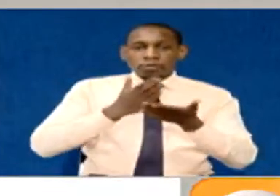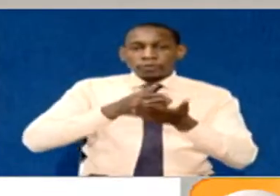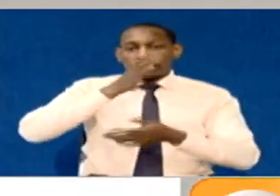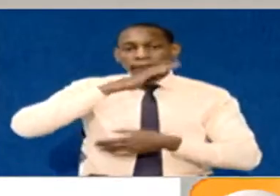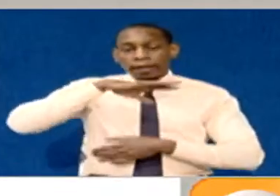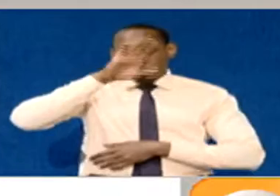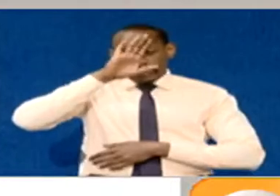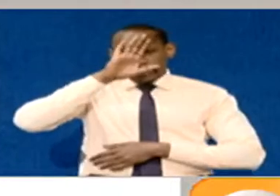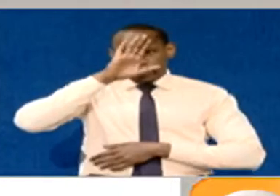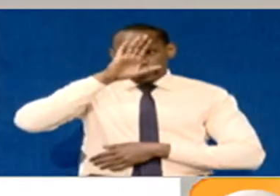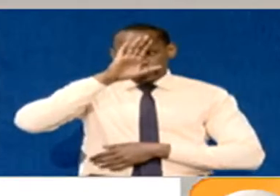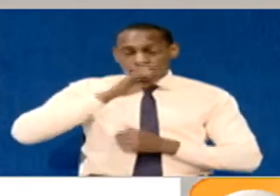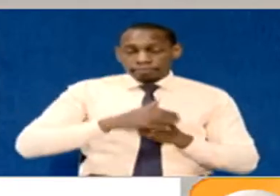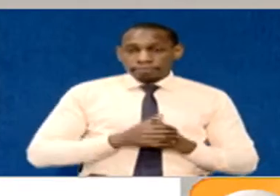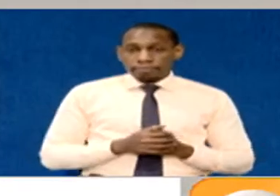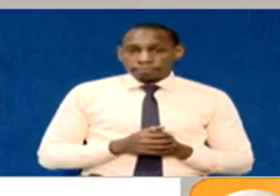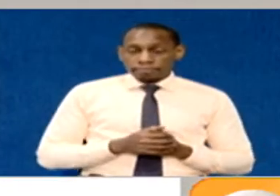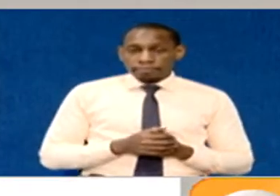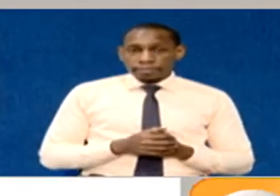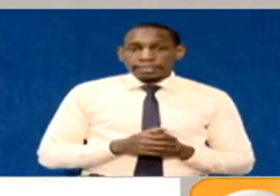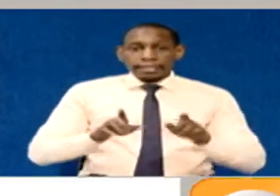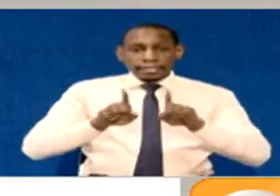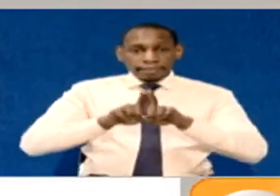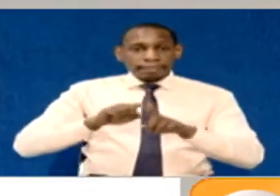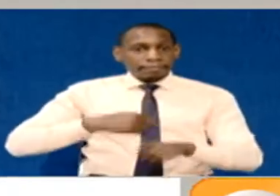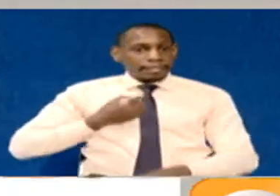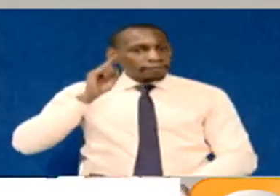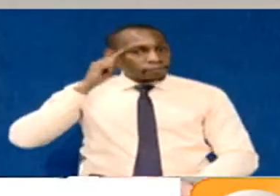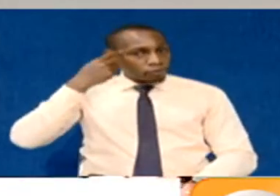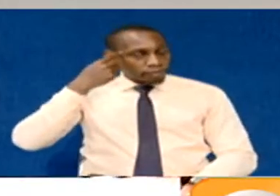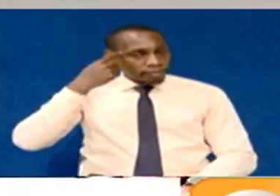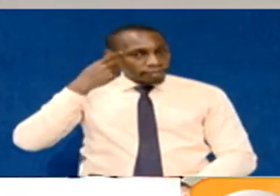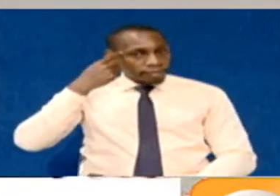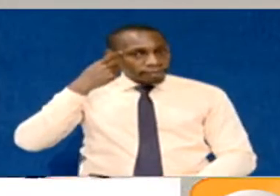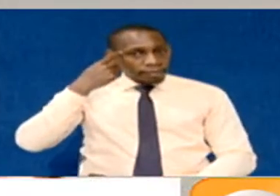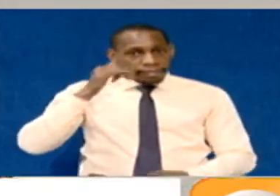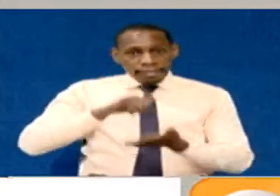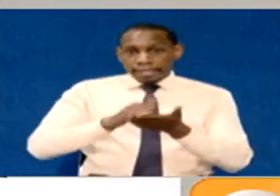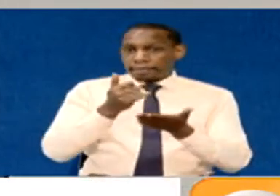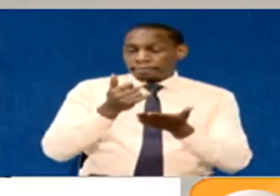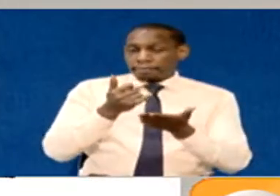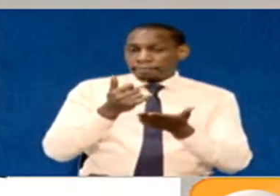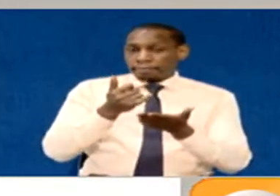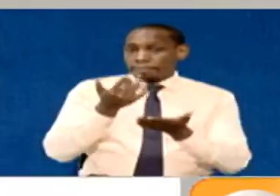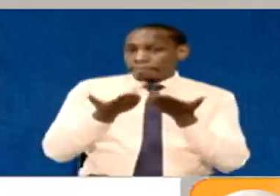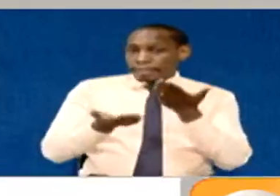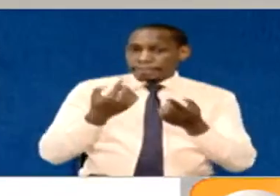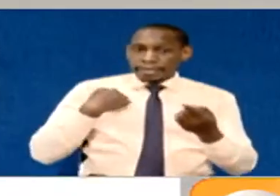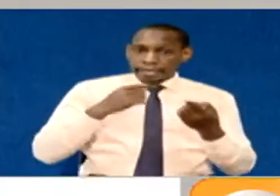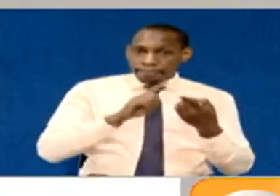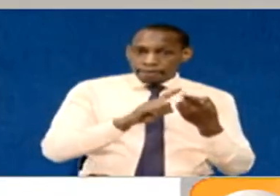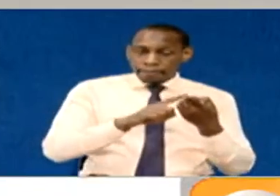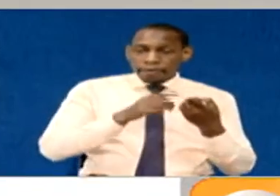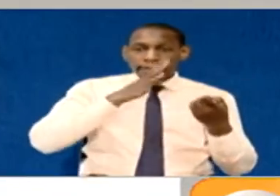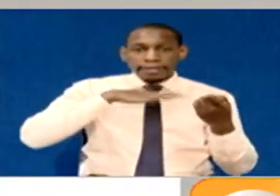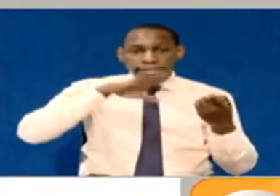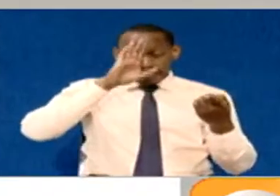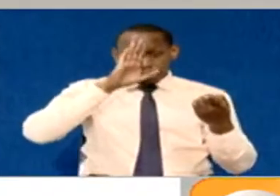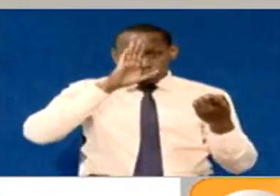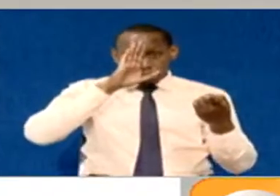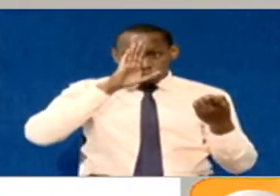disappointment. And I also thought, could it also be that, one, the disappointment